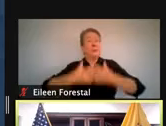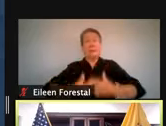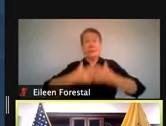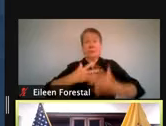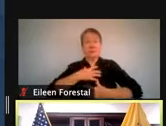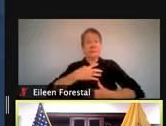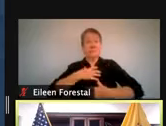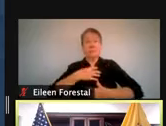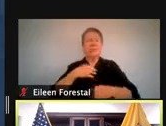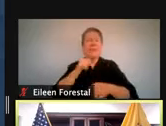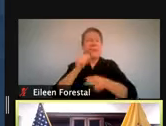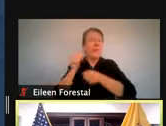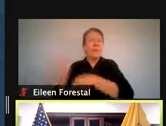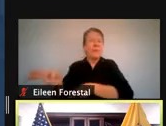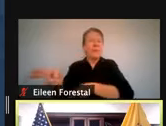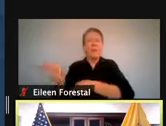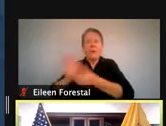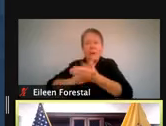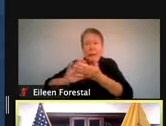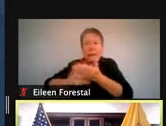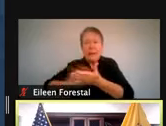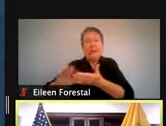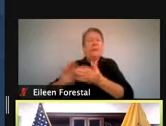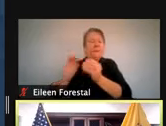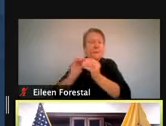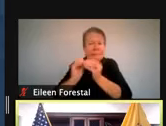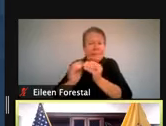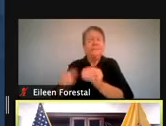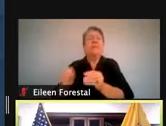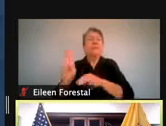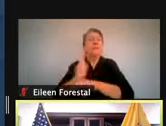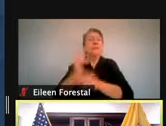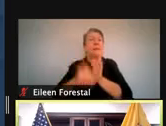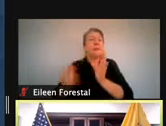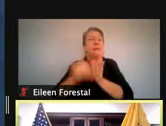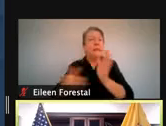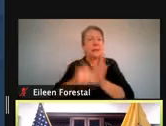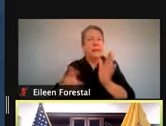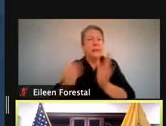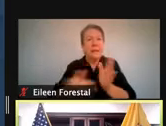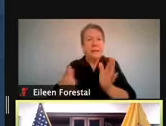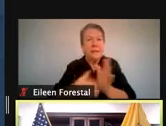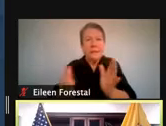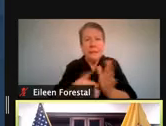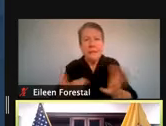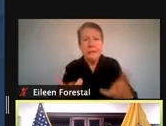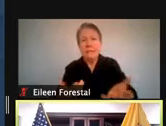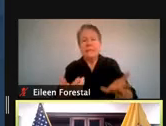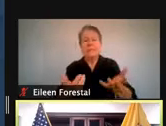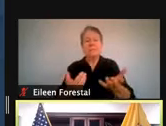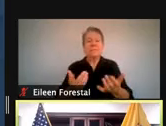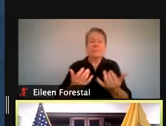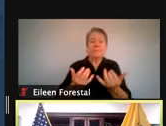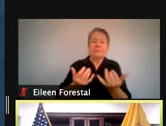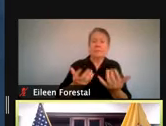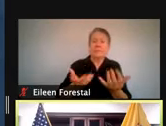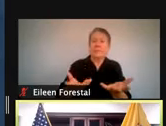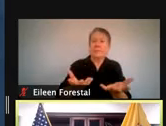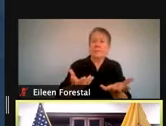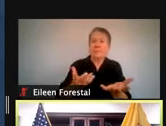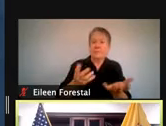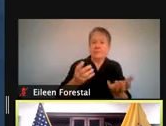for the most part, have a life. So when we say we've got 2,050 in the stockpile and 597 currently deployed, we